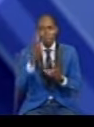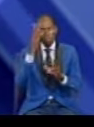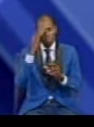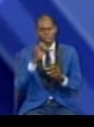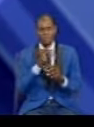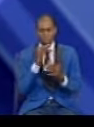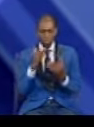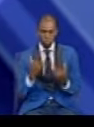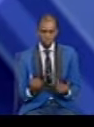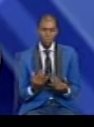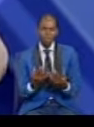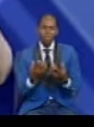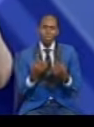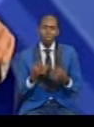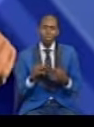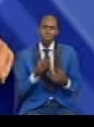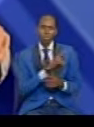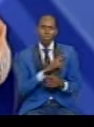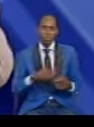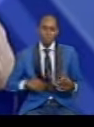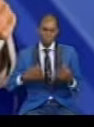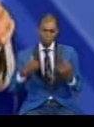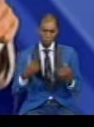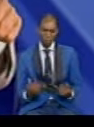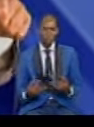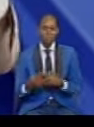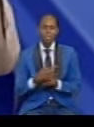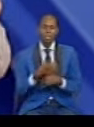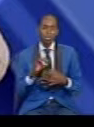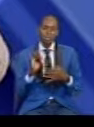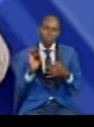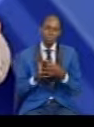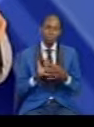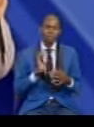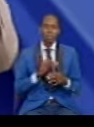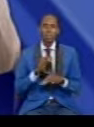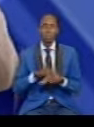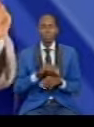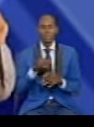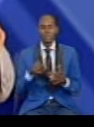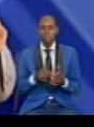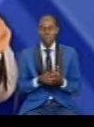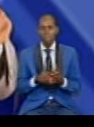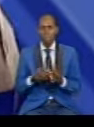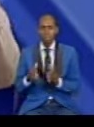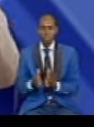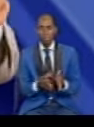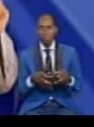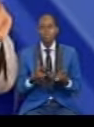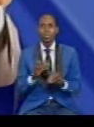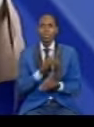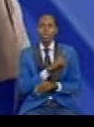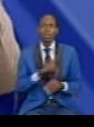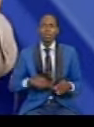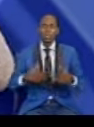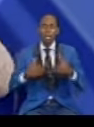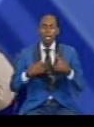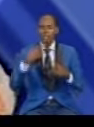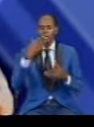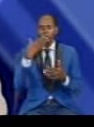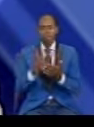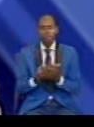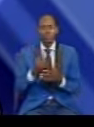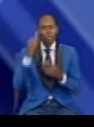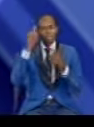to the Lord today and join us on this narrow road? The Lord has spoken good concerning all. And so, join